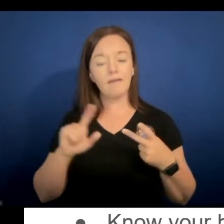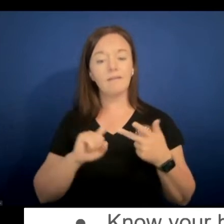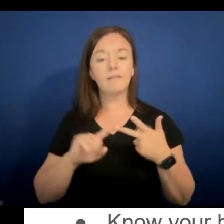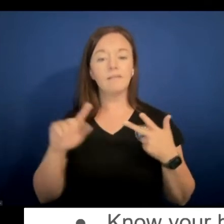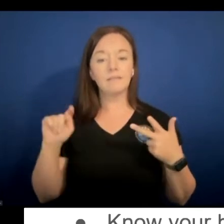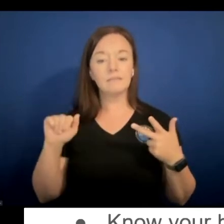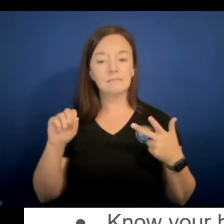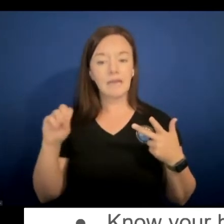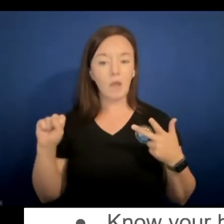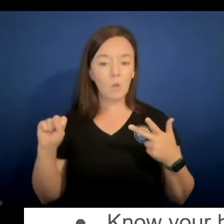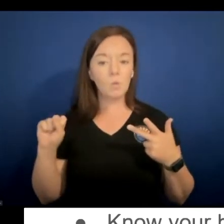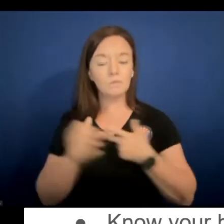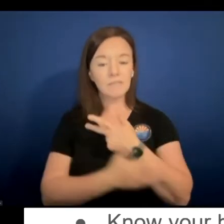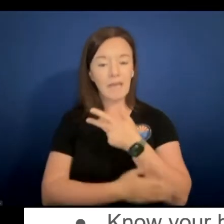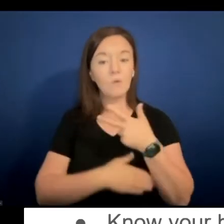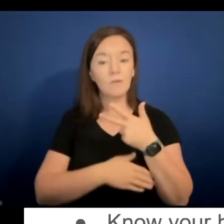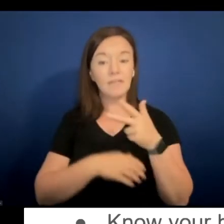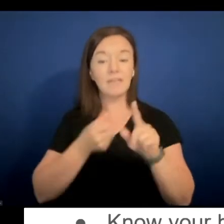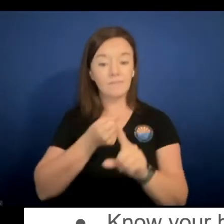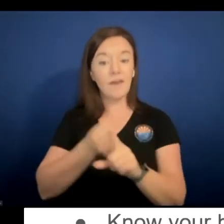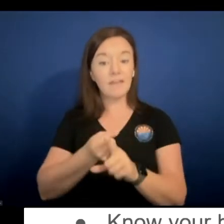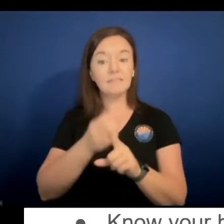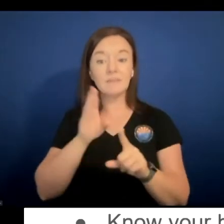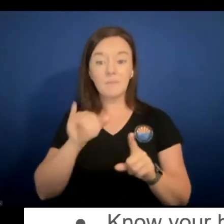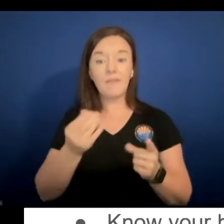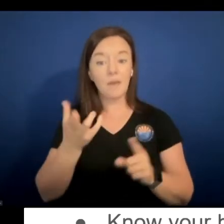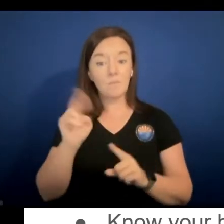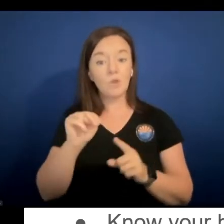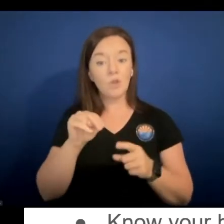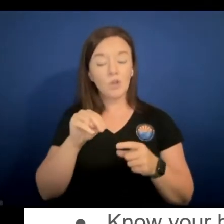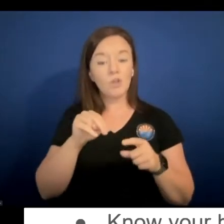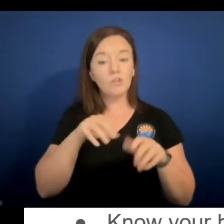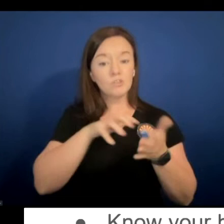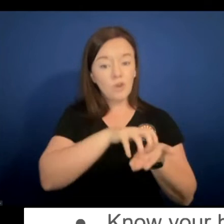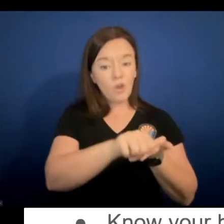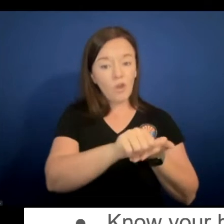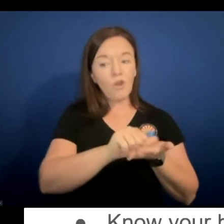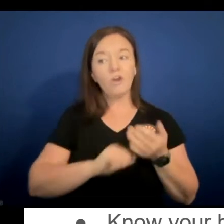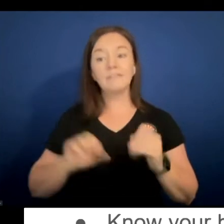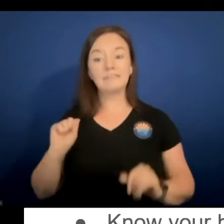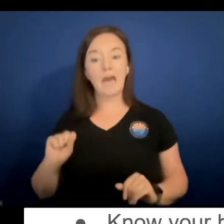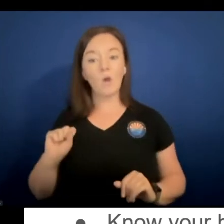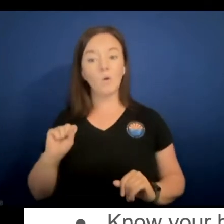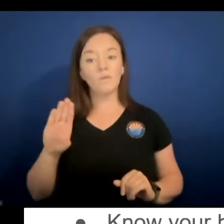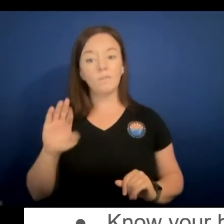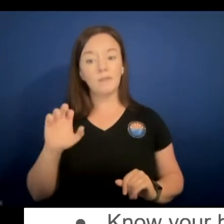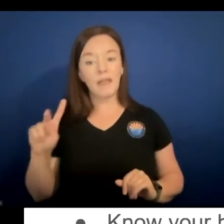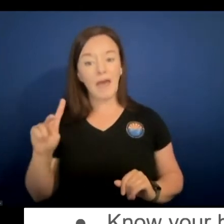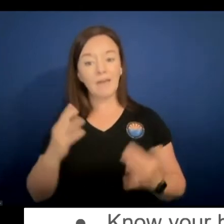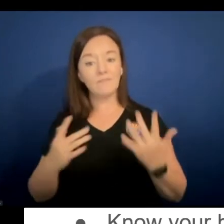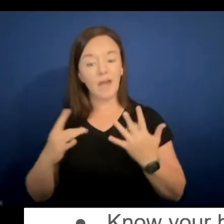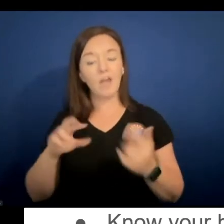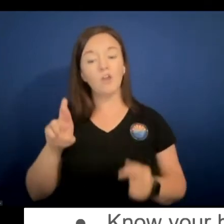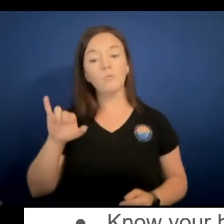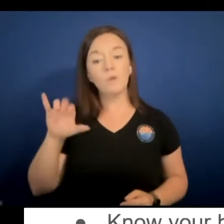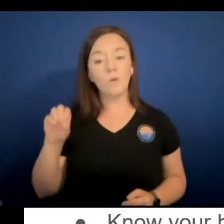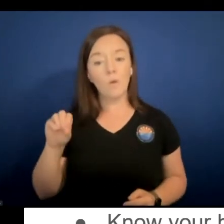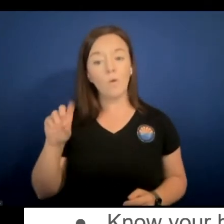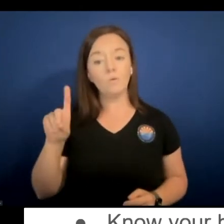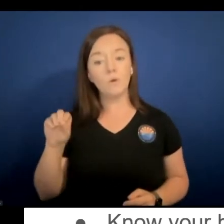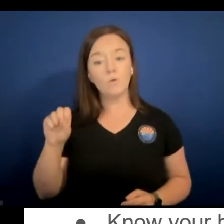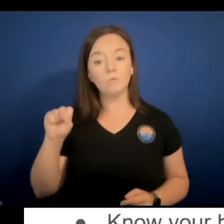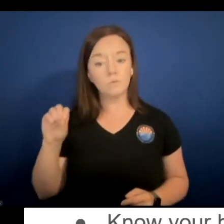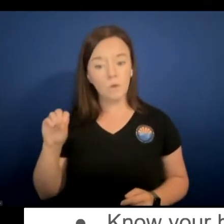scar, down south in the Black Fire, down south in Ruidoso, in the Cerro Pelado